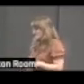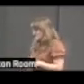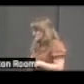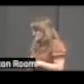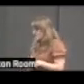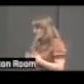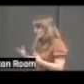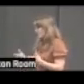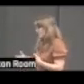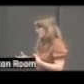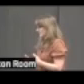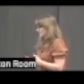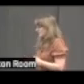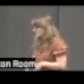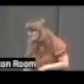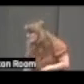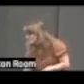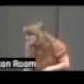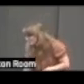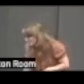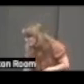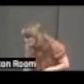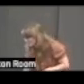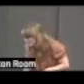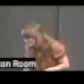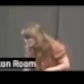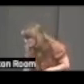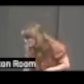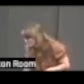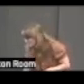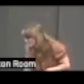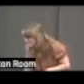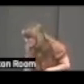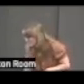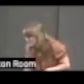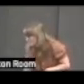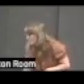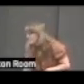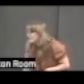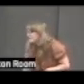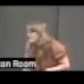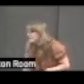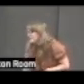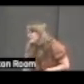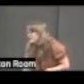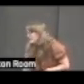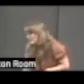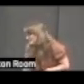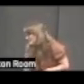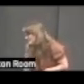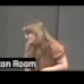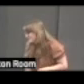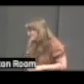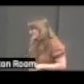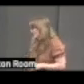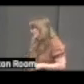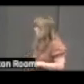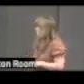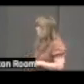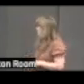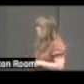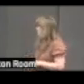The other vocalizations we'll hear are chirps, and you'll hear why we call this a chirp in a